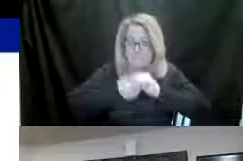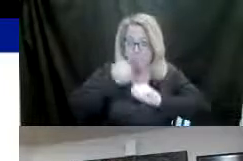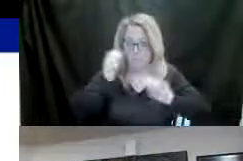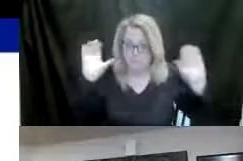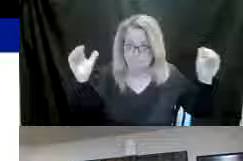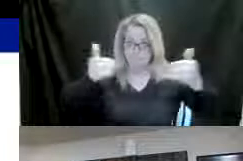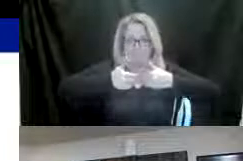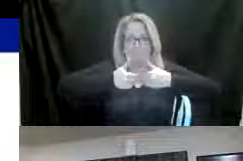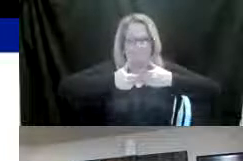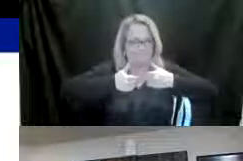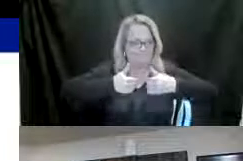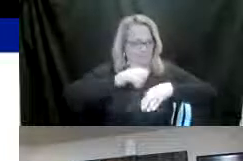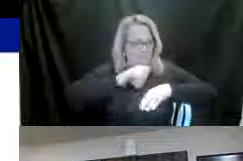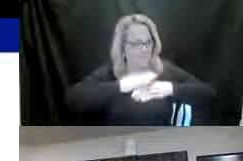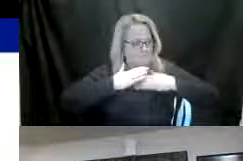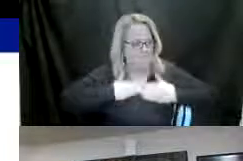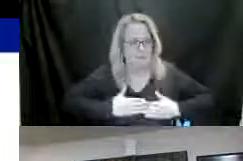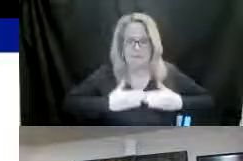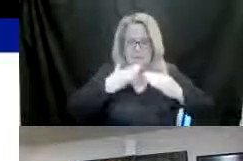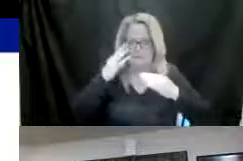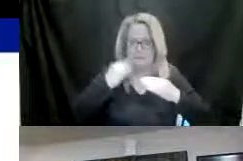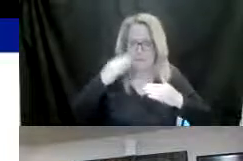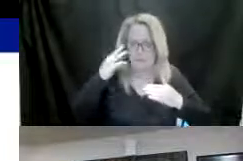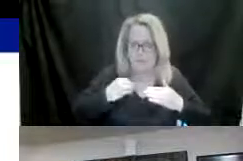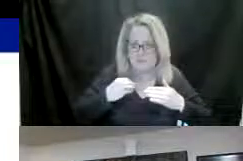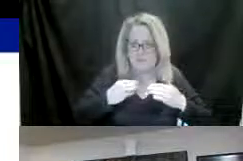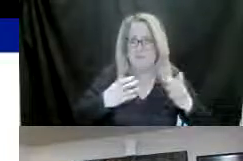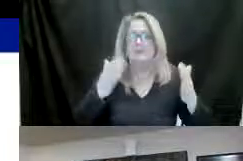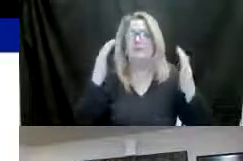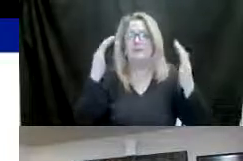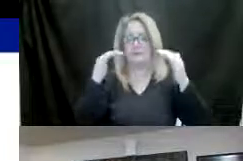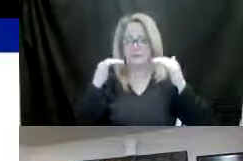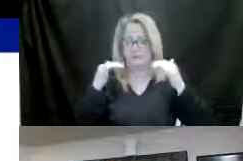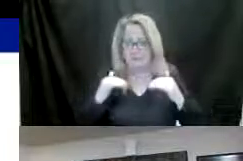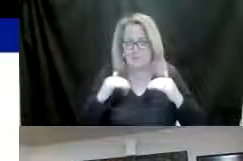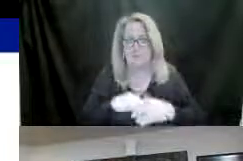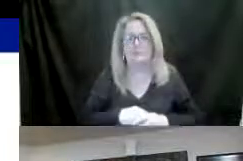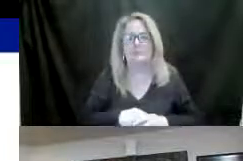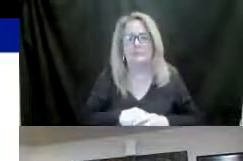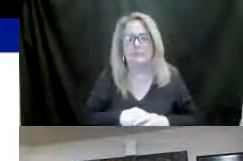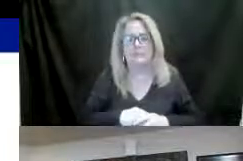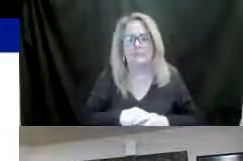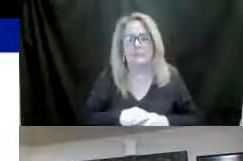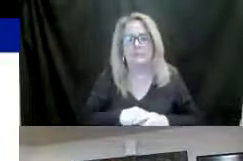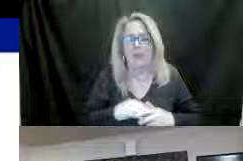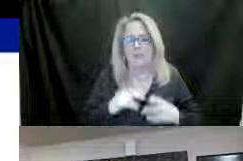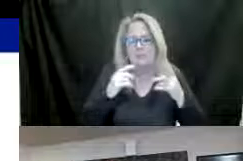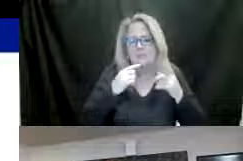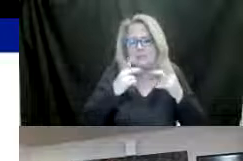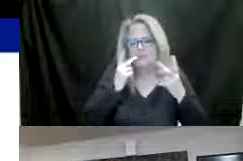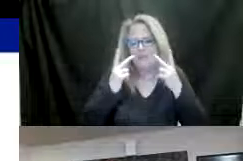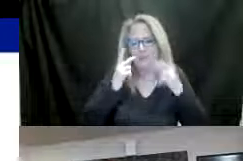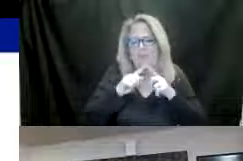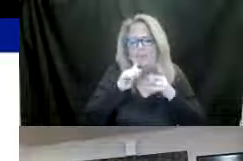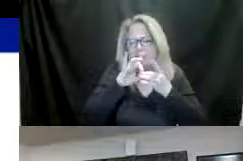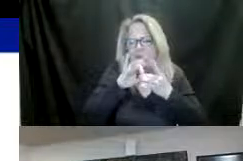exploring and on-body experiences. The next part, and I have visual here, but this really has to do with all sensory